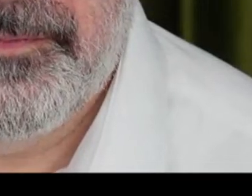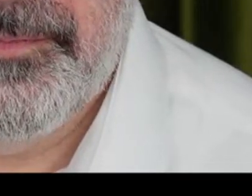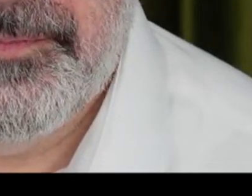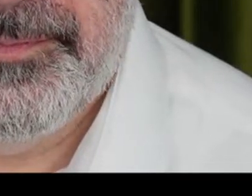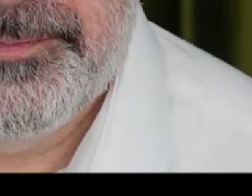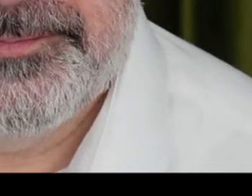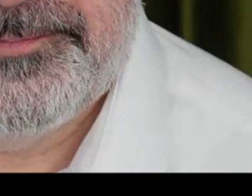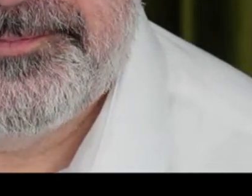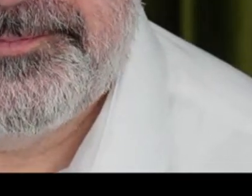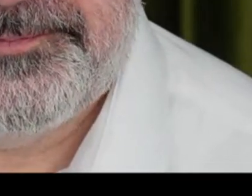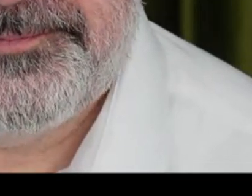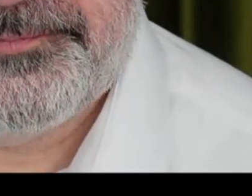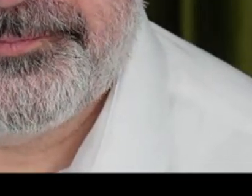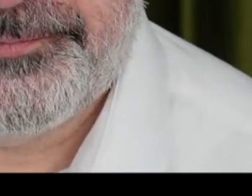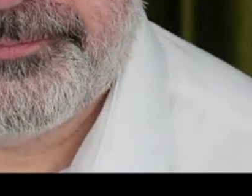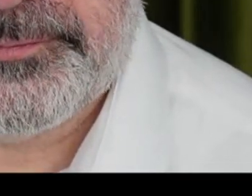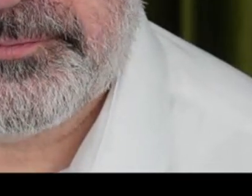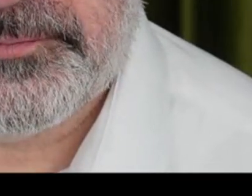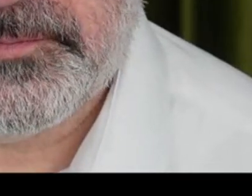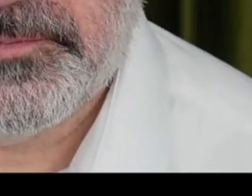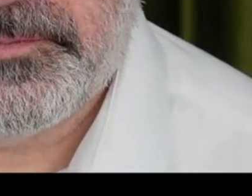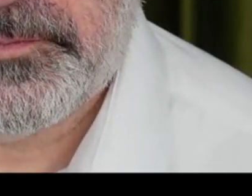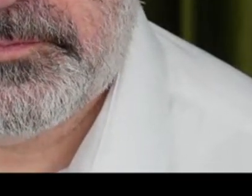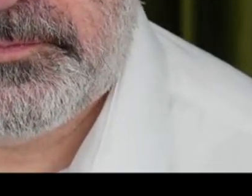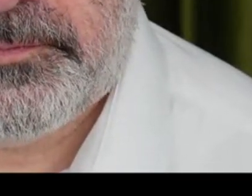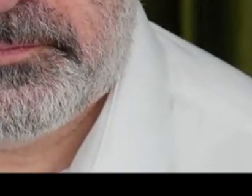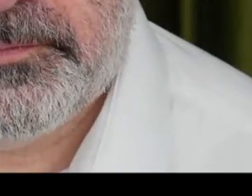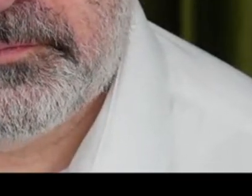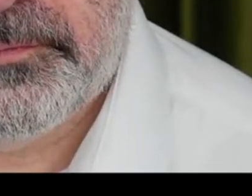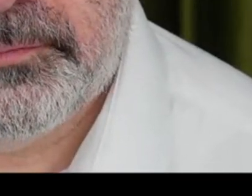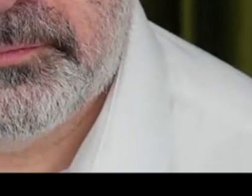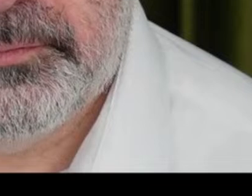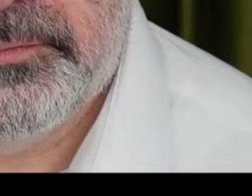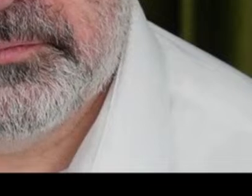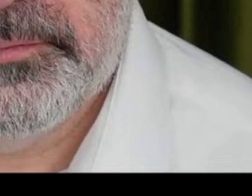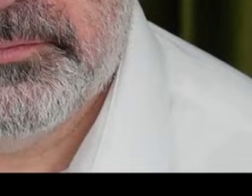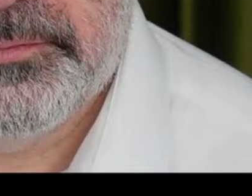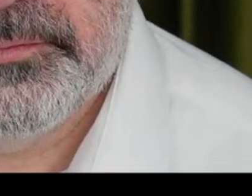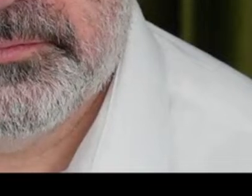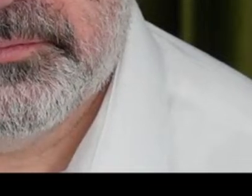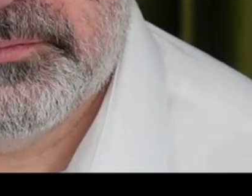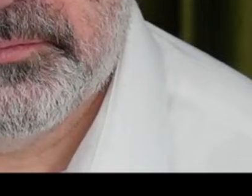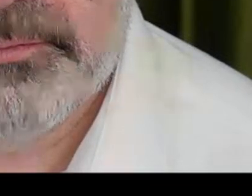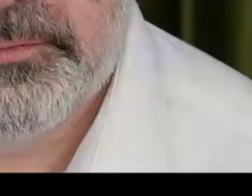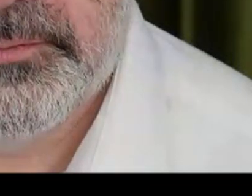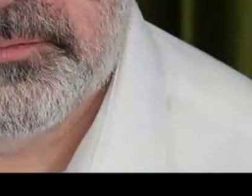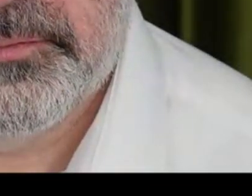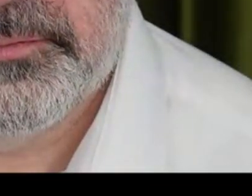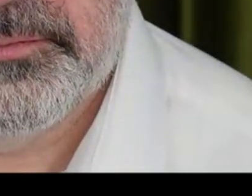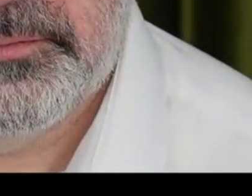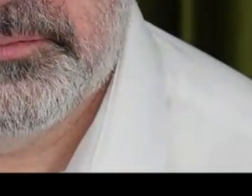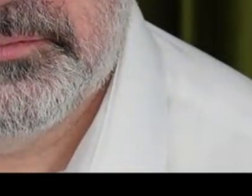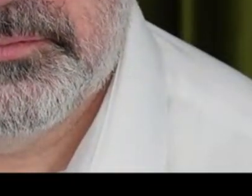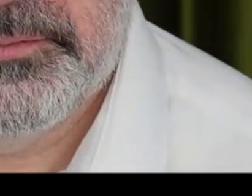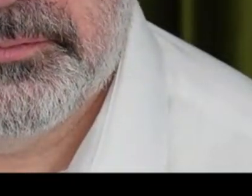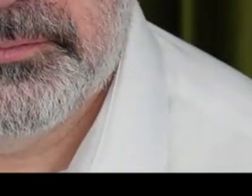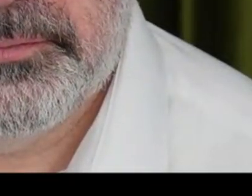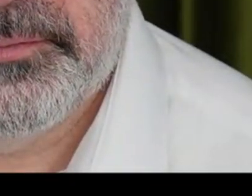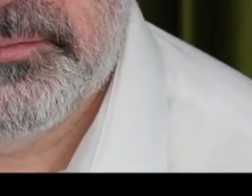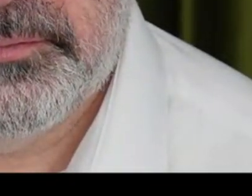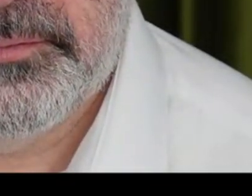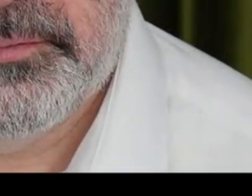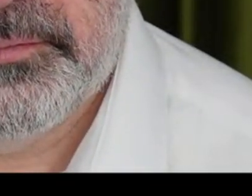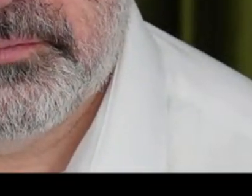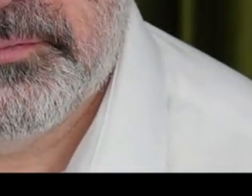whole thing. And you can imagine that, I can imagine that a lot of you were getting very, very sort of hot under the collar during some of that, because I